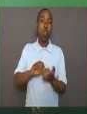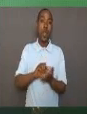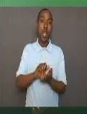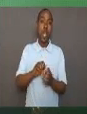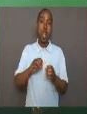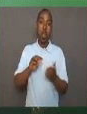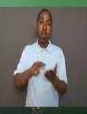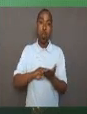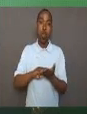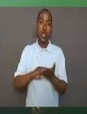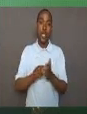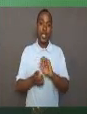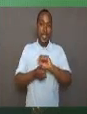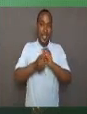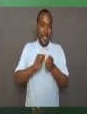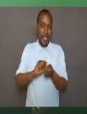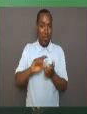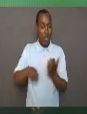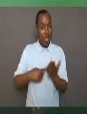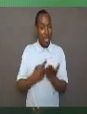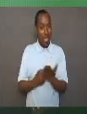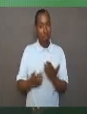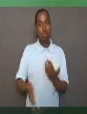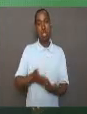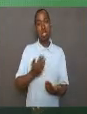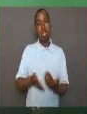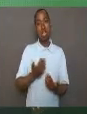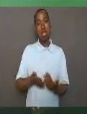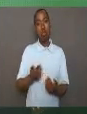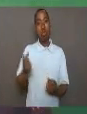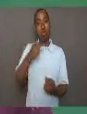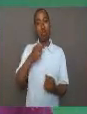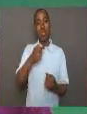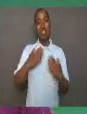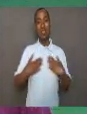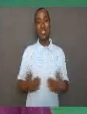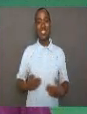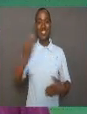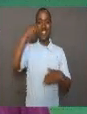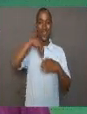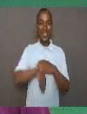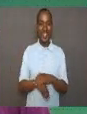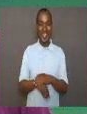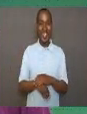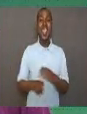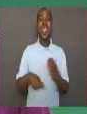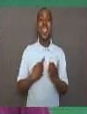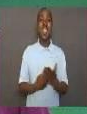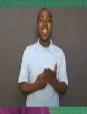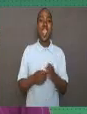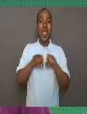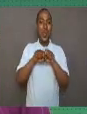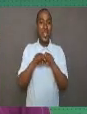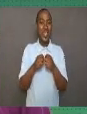molecules, so they can be easily absorbed by the body. This breakdown